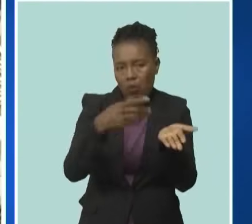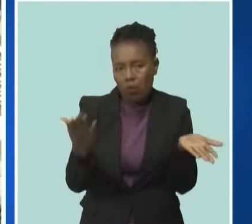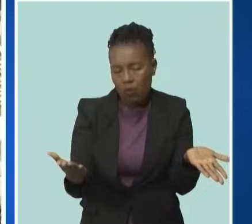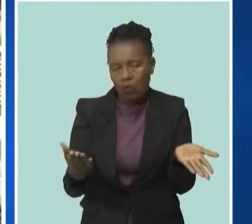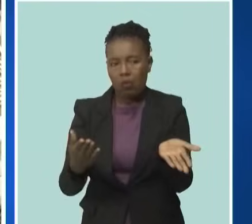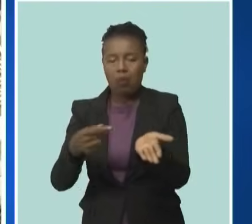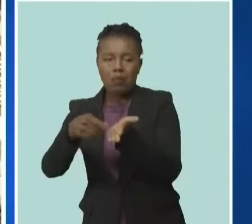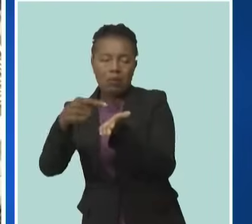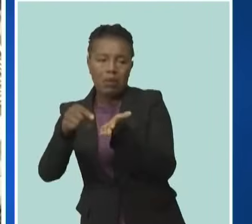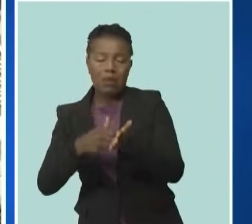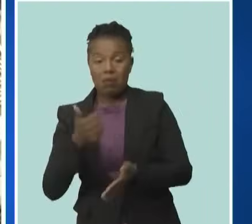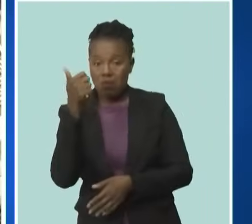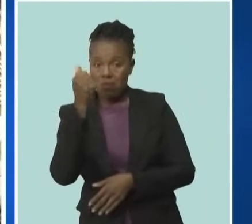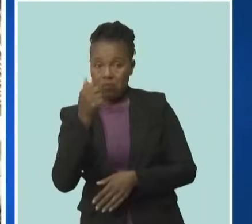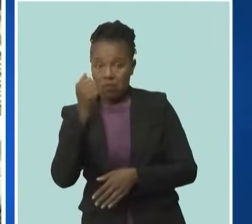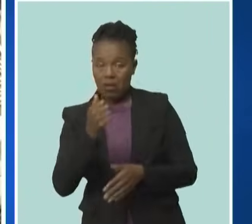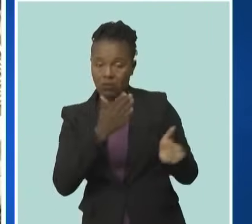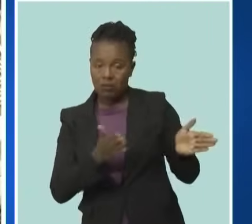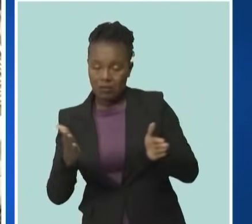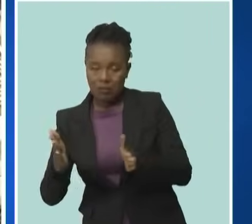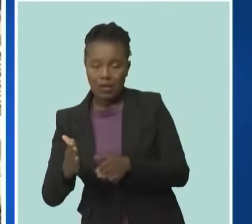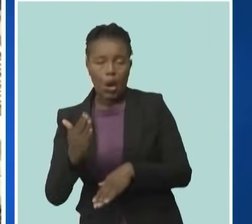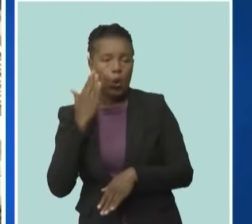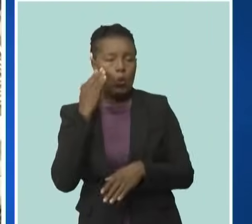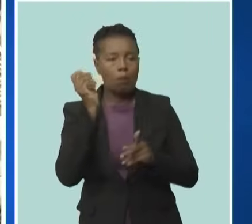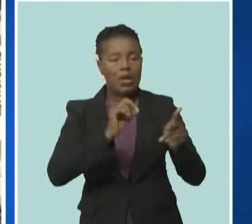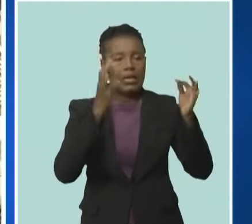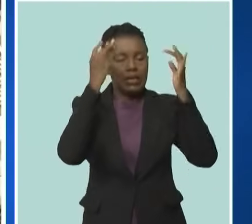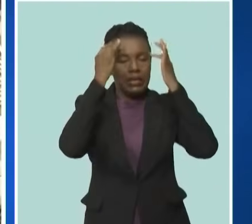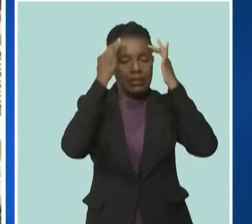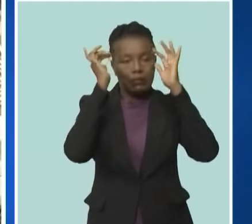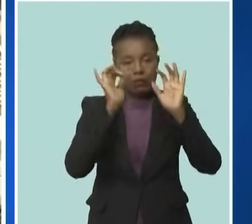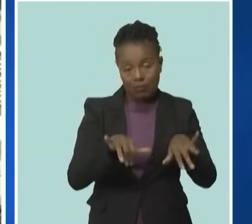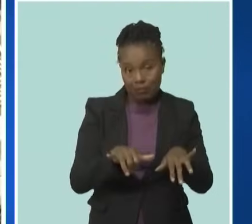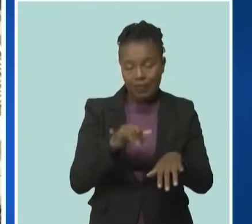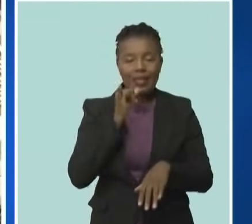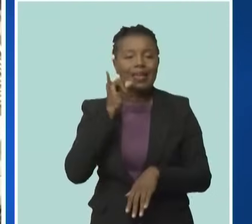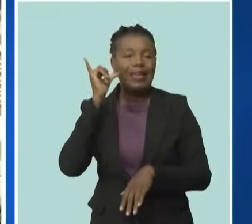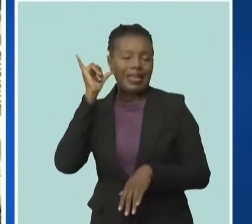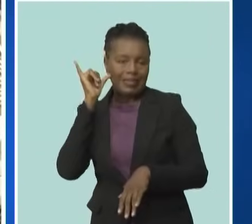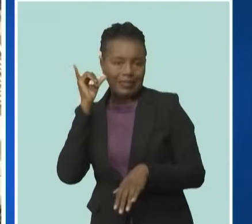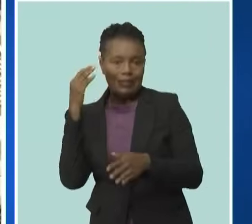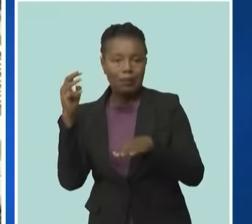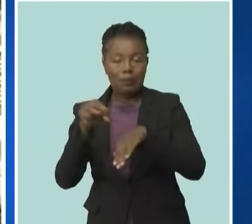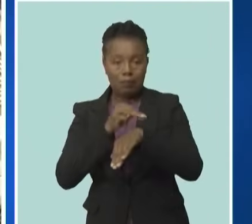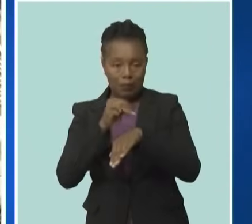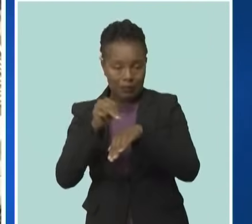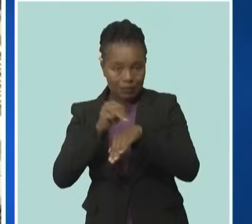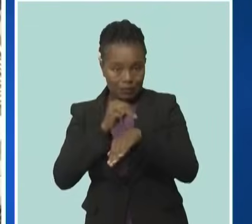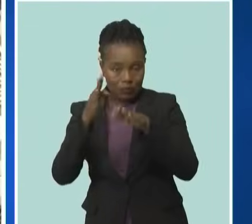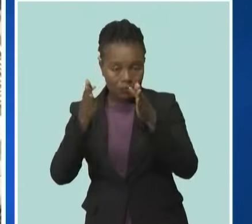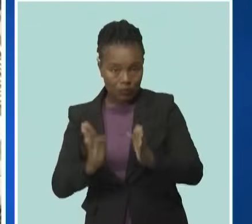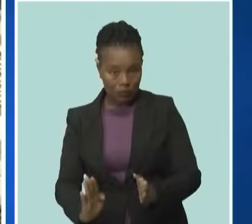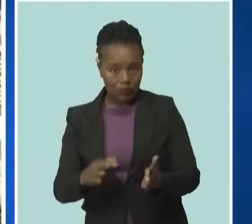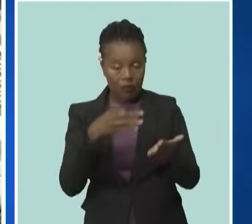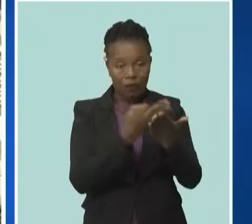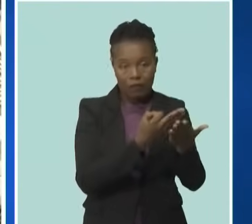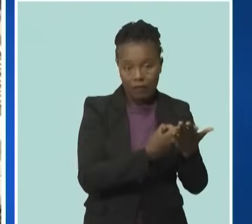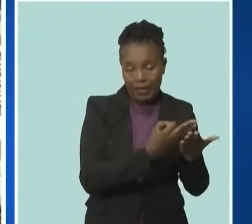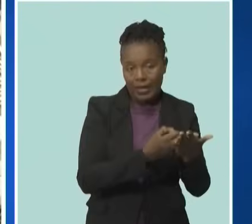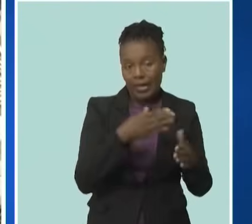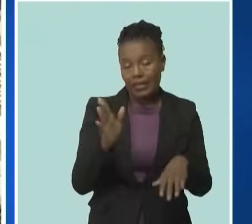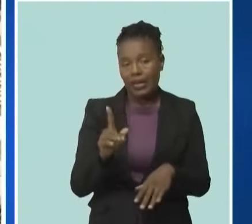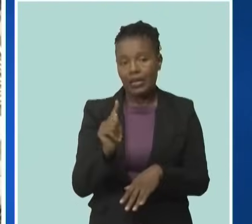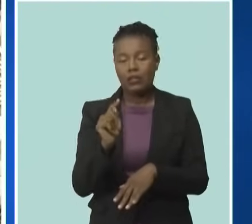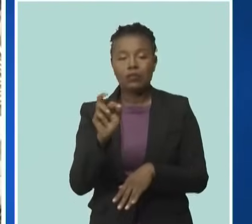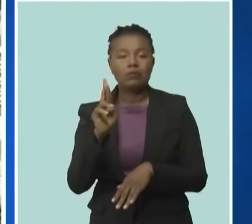dealing with the pension plan, which I know is an issue for many. We just met yesterday with the Minister of Finance and NHSS and Treasury,